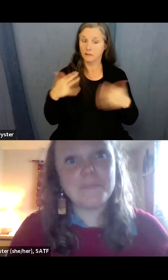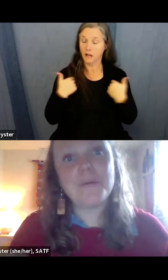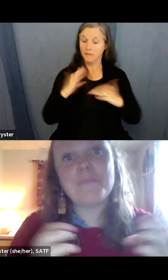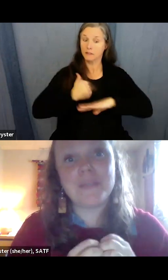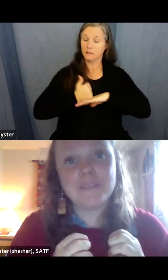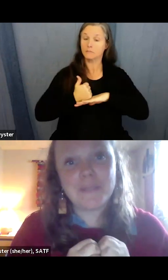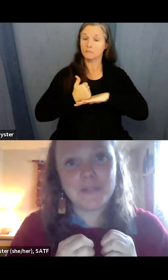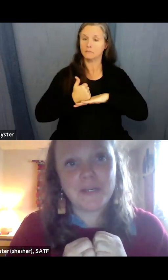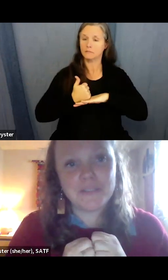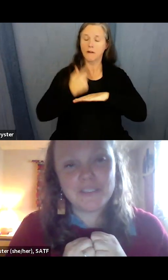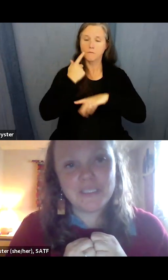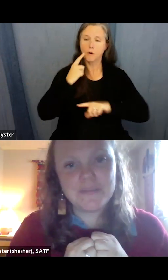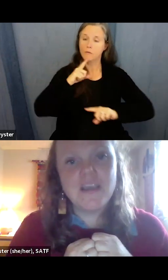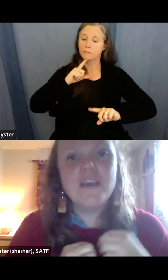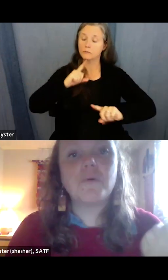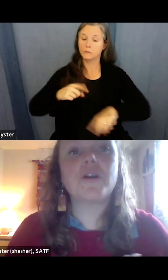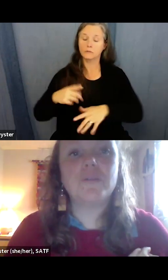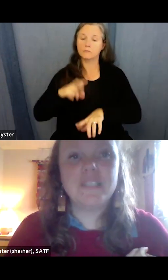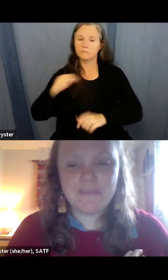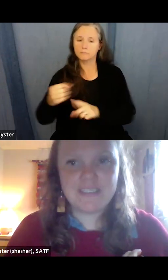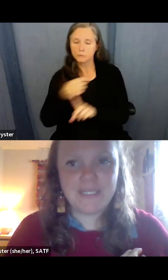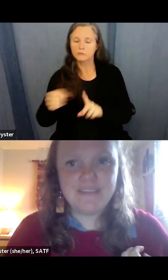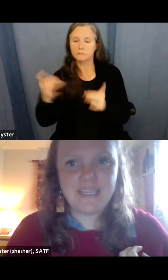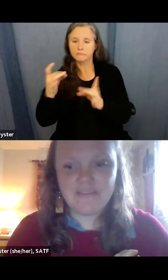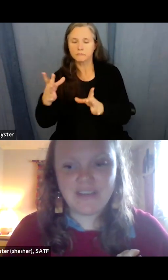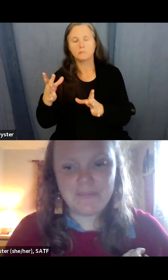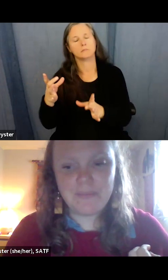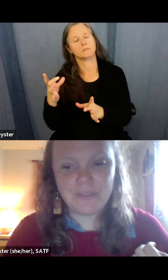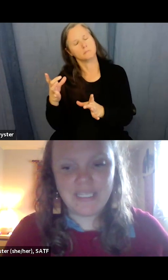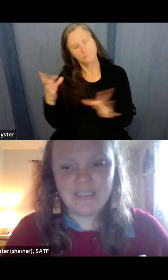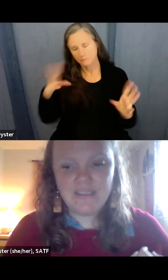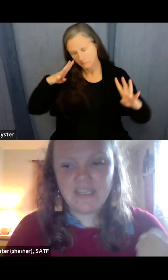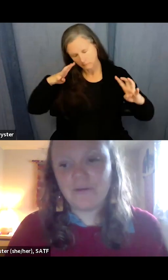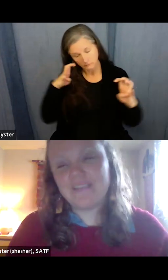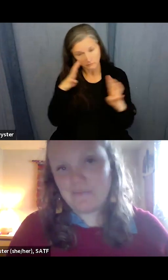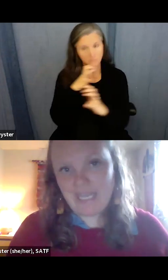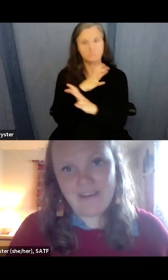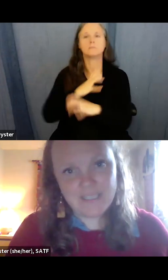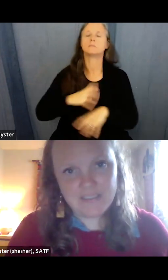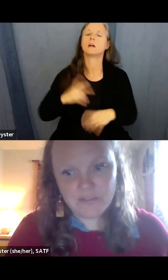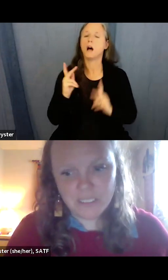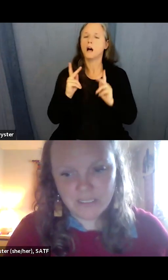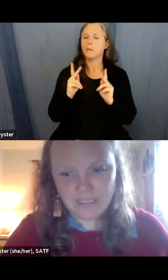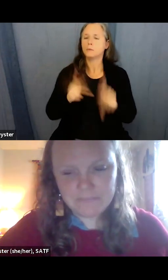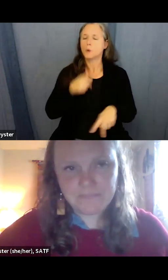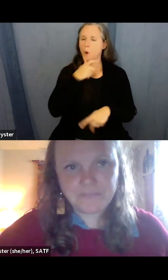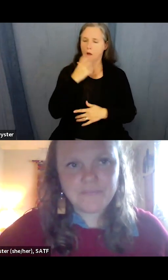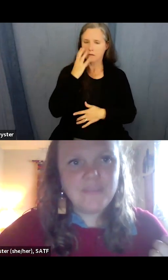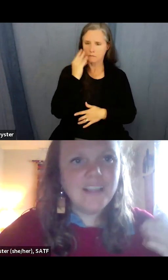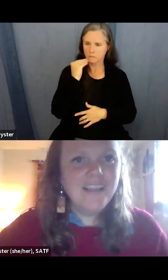each other, but build better partnerships, we're going to make space and invite people in ways that we haven't